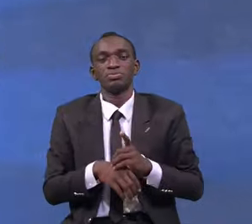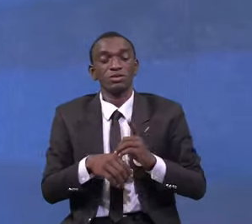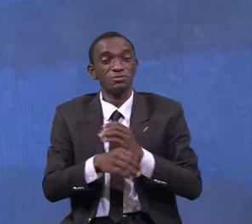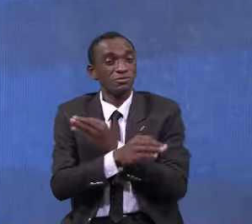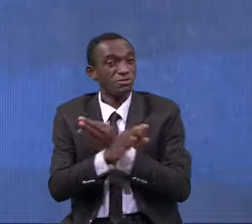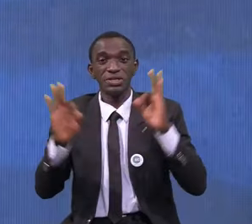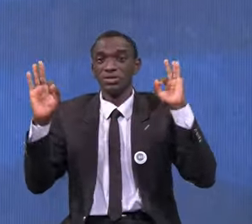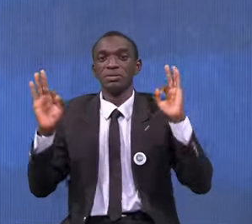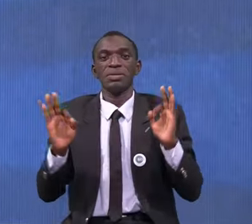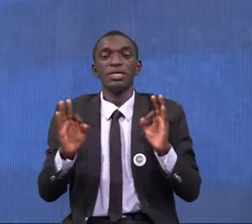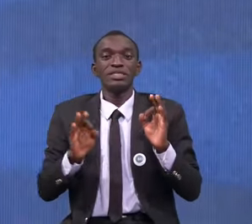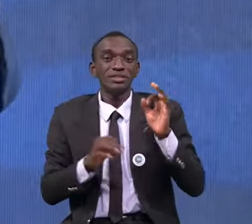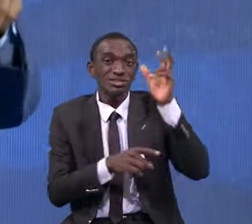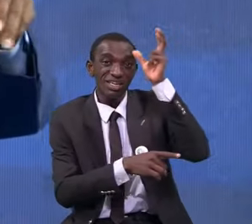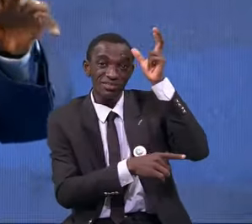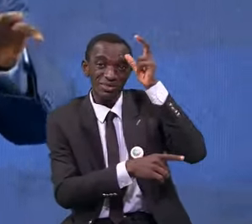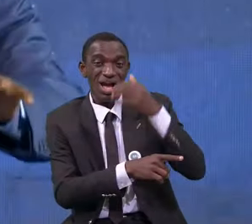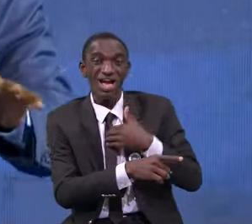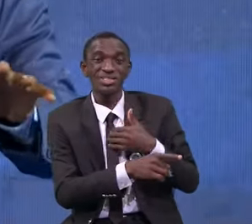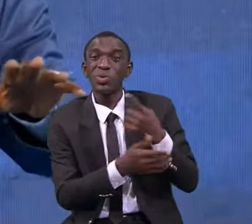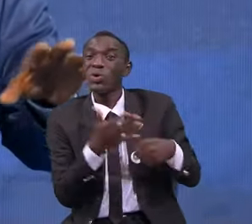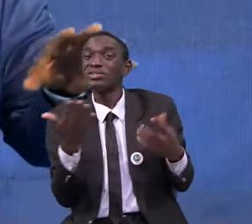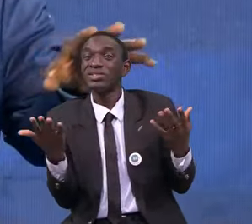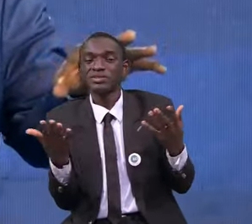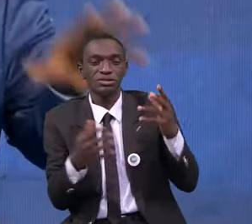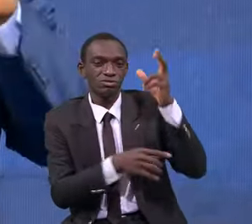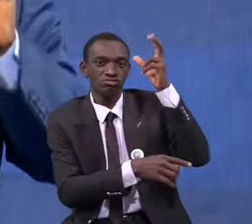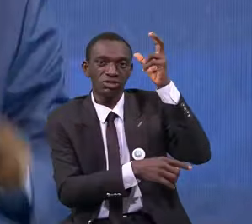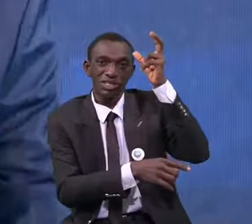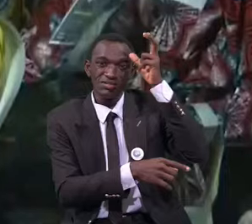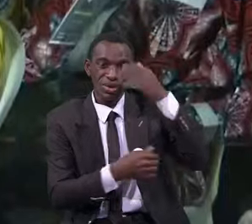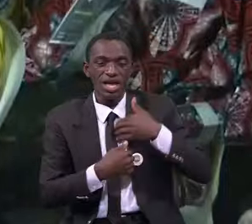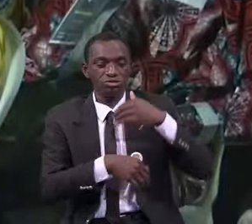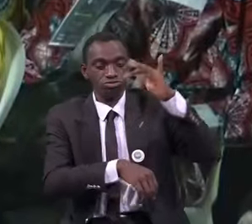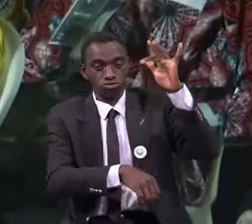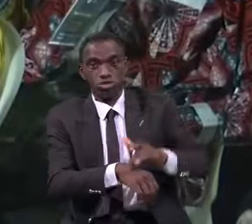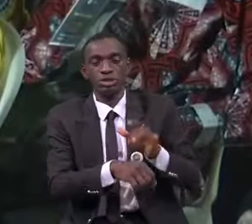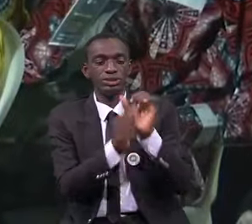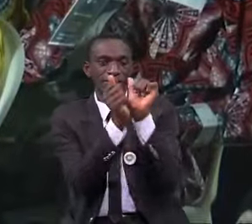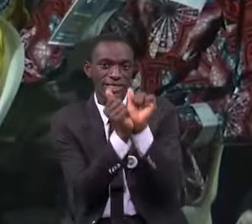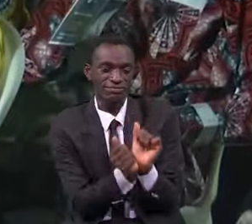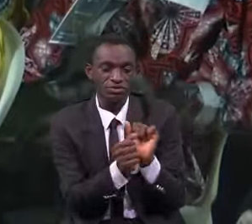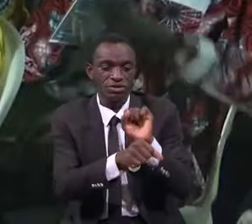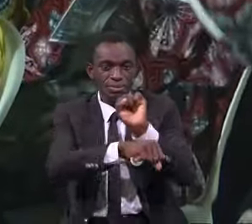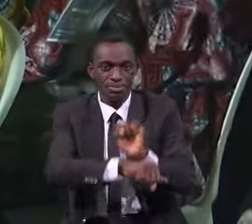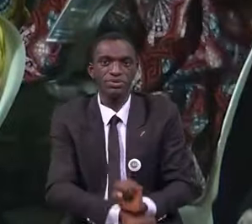The devil has the touch of captivity and bondage.